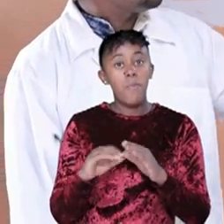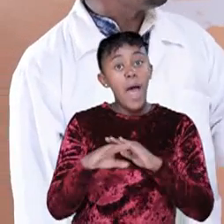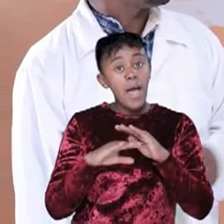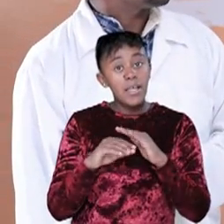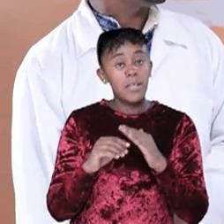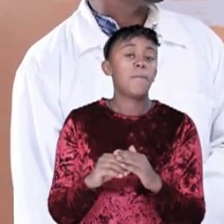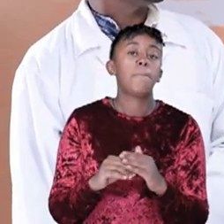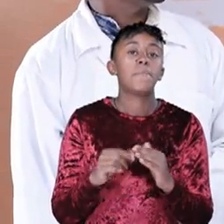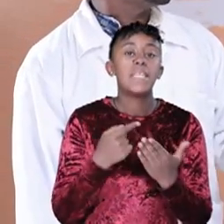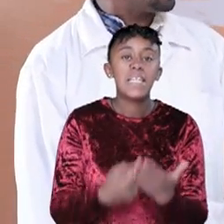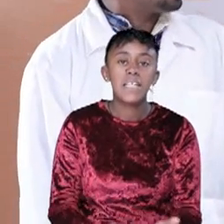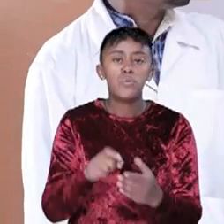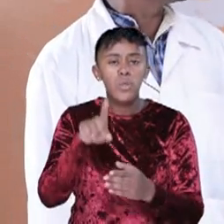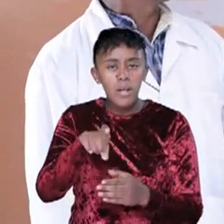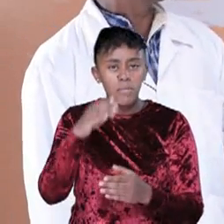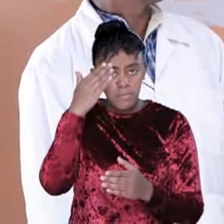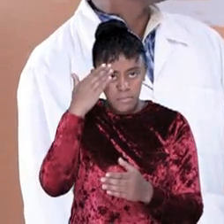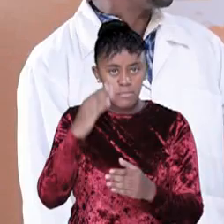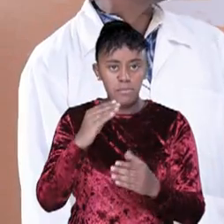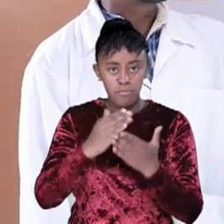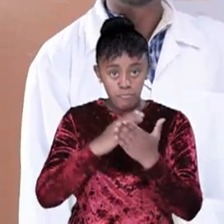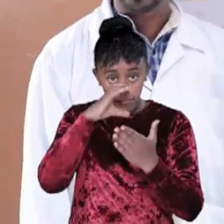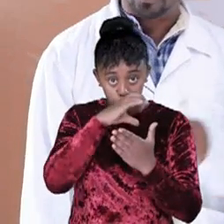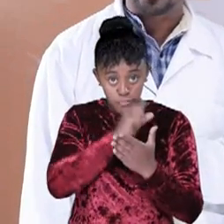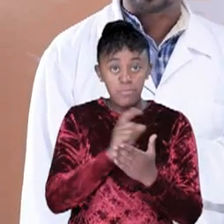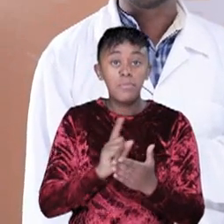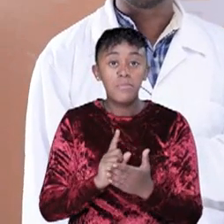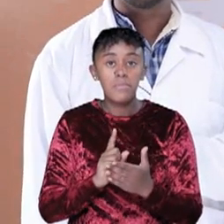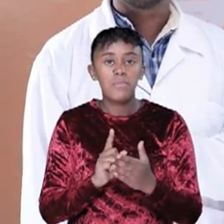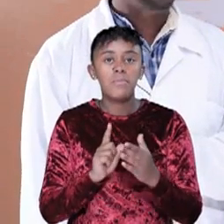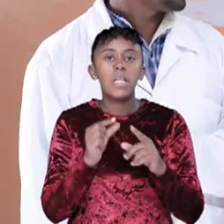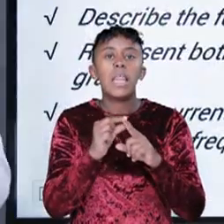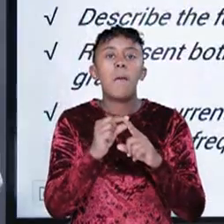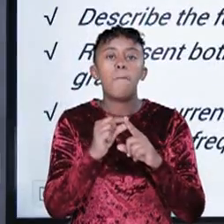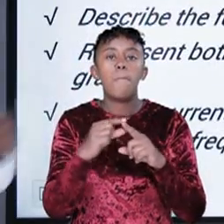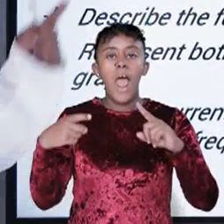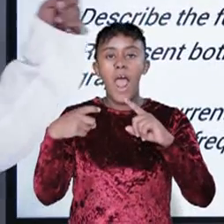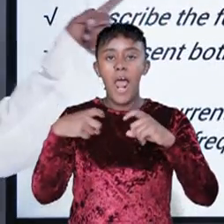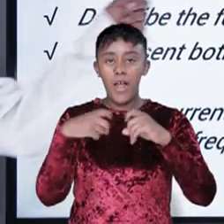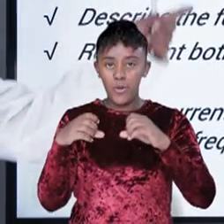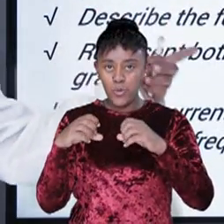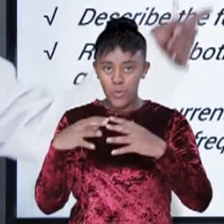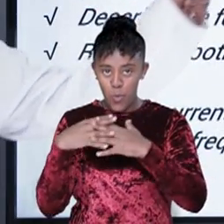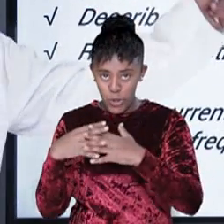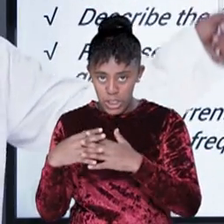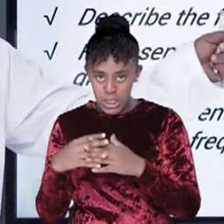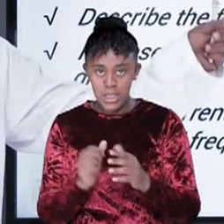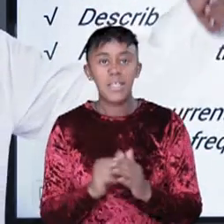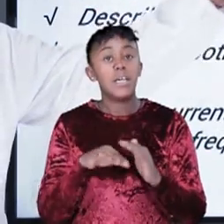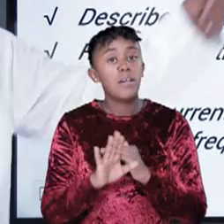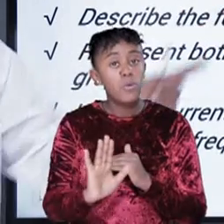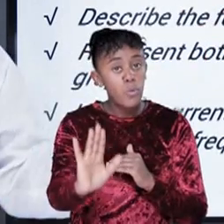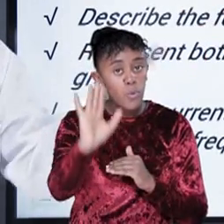by the end of this session, you should be able to define the term electronics and state the importance of